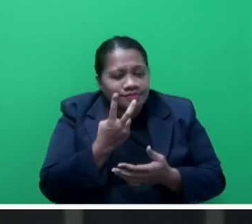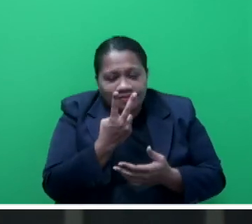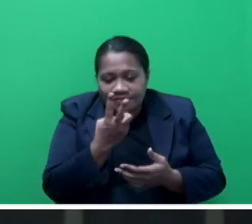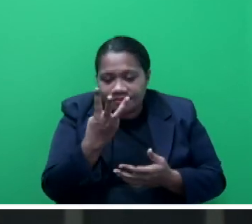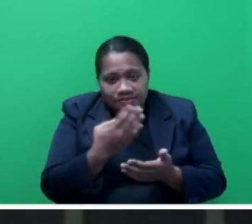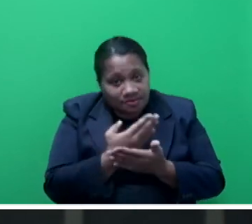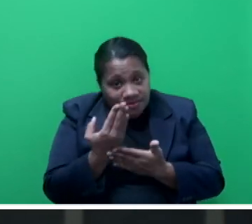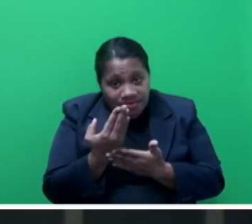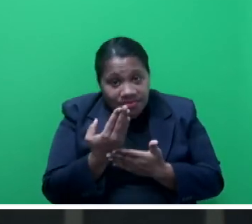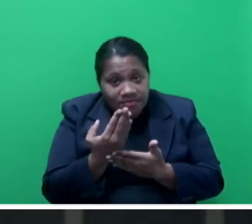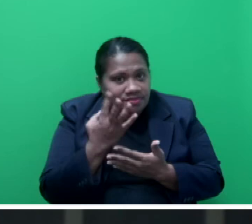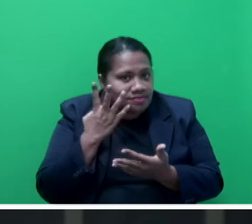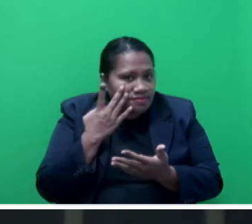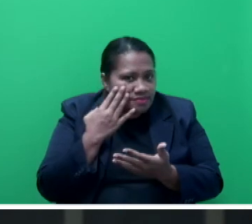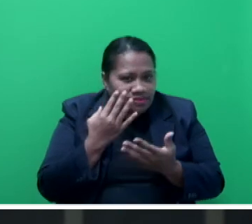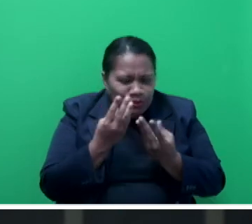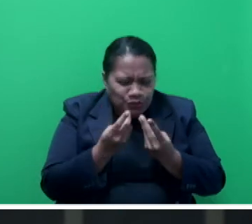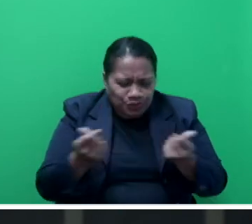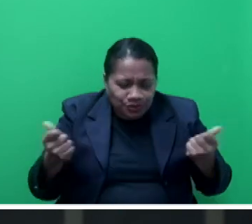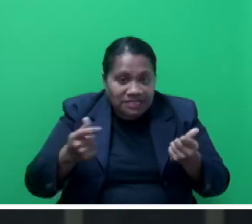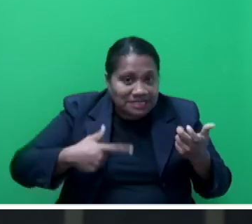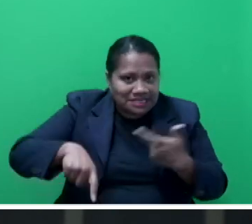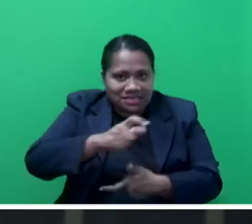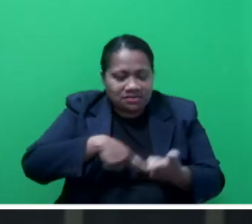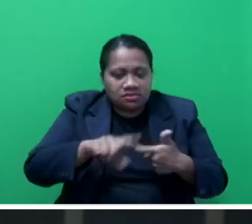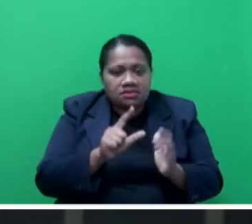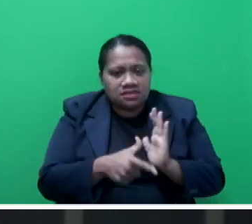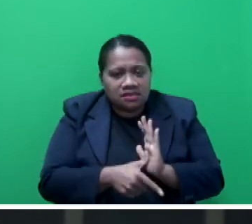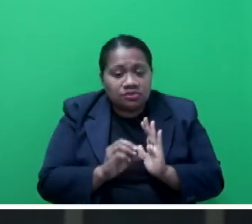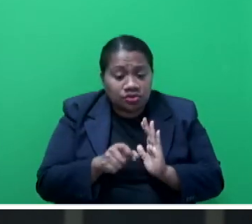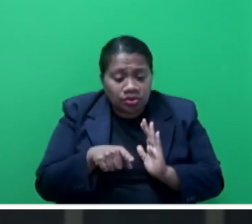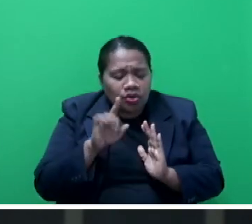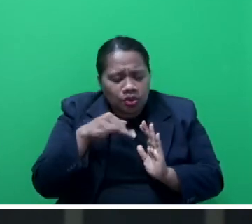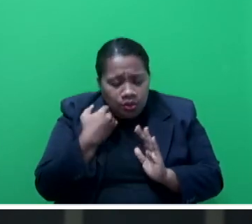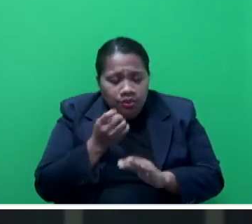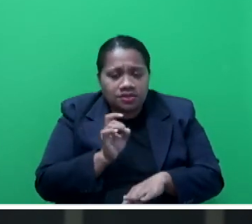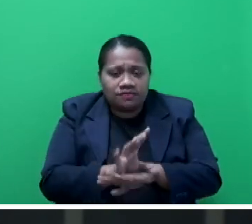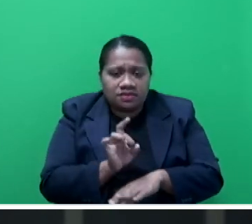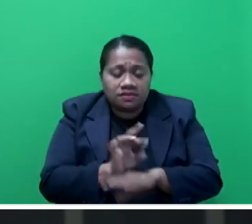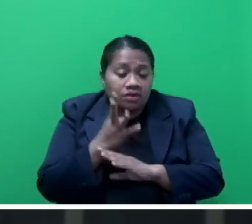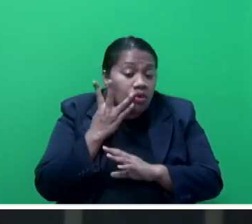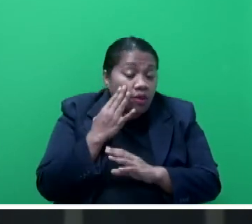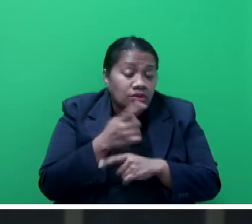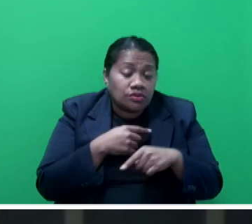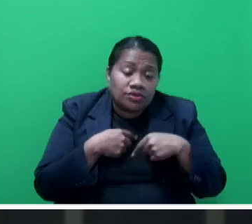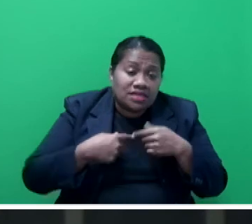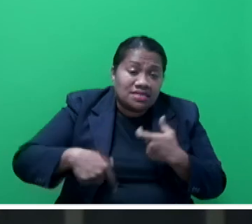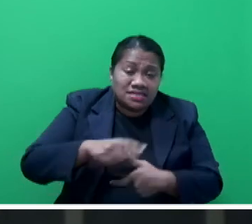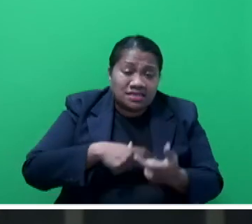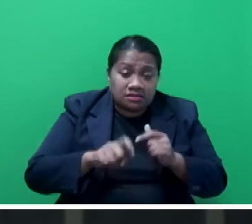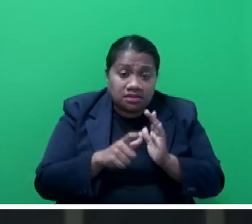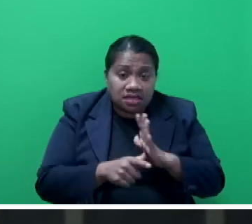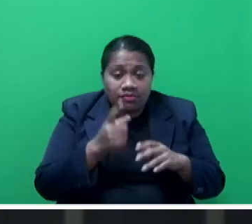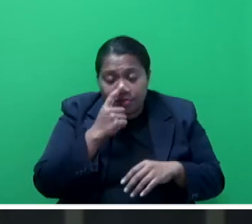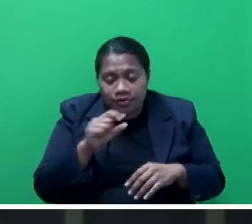days during droughts and cyclone periods. And this is something that we constantly advise. When we are in this cyclone period, that people should try to keep